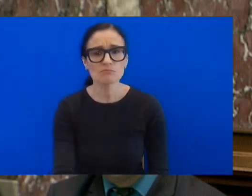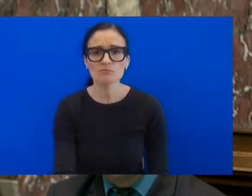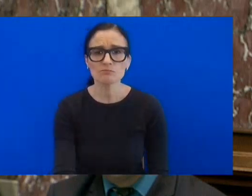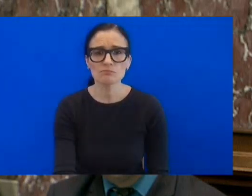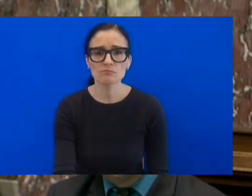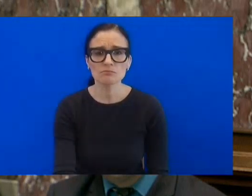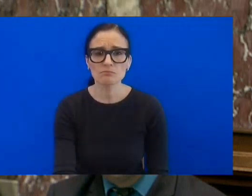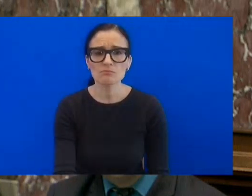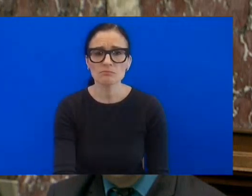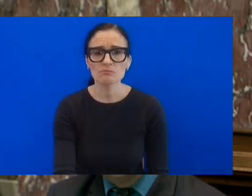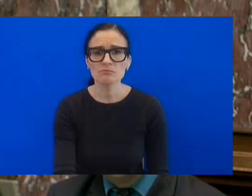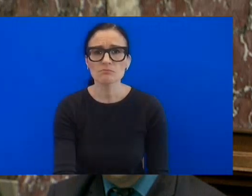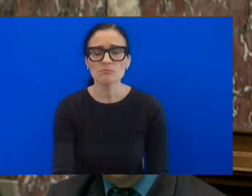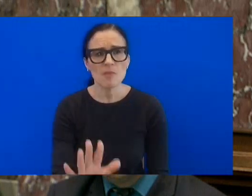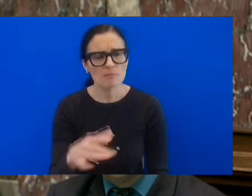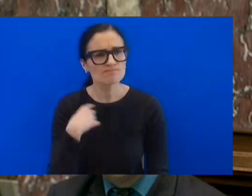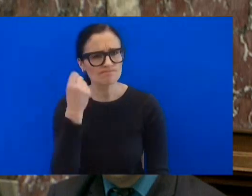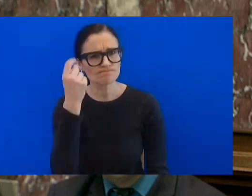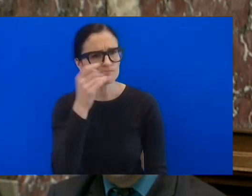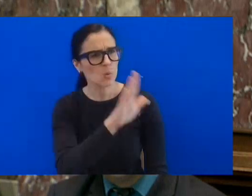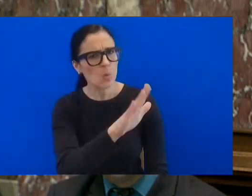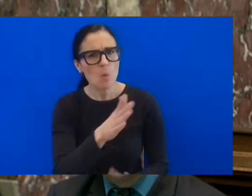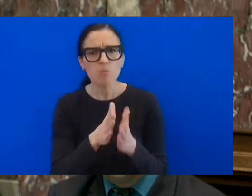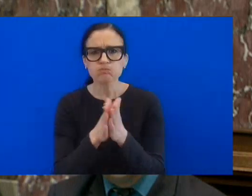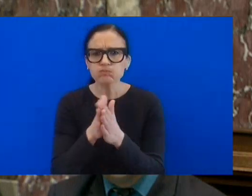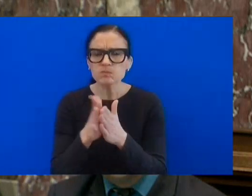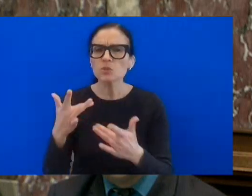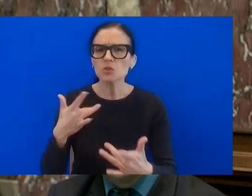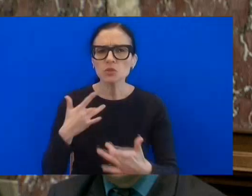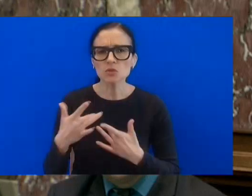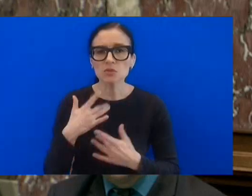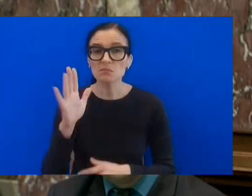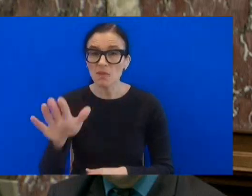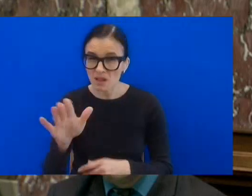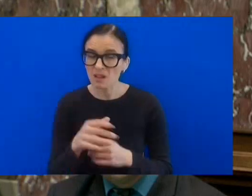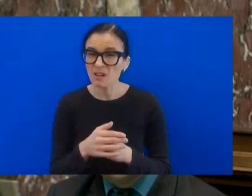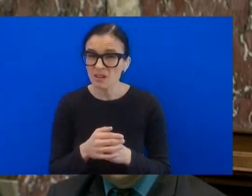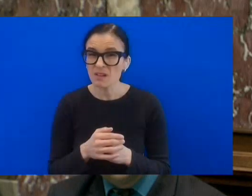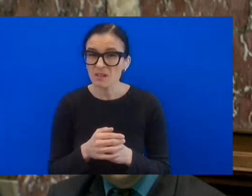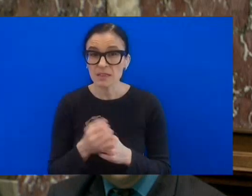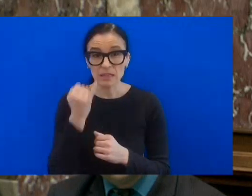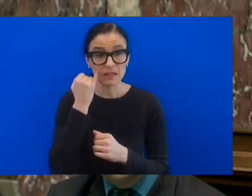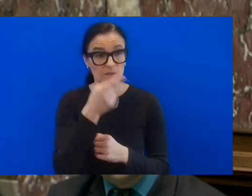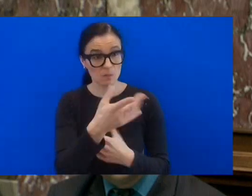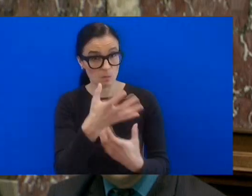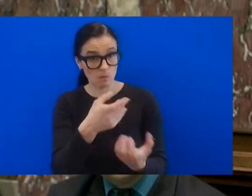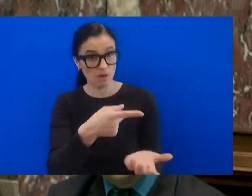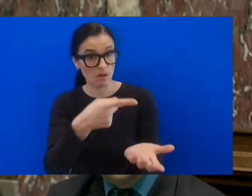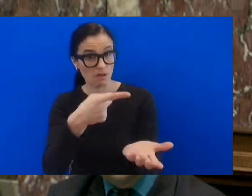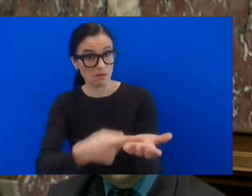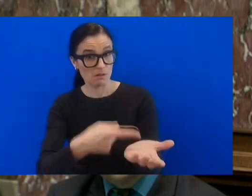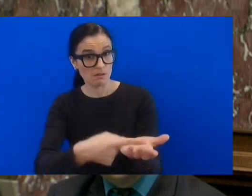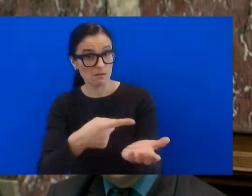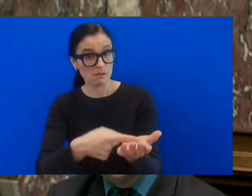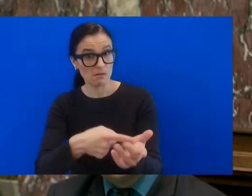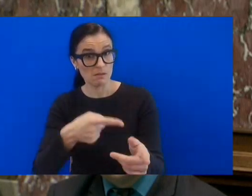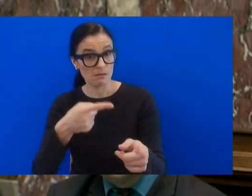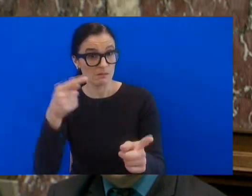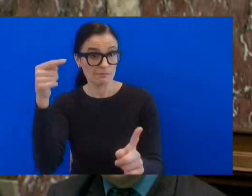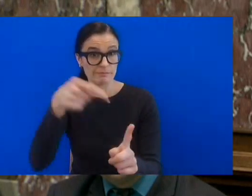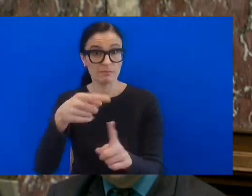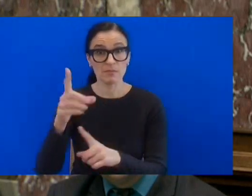issue, but if the member opposite wants to talk about drug and safe supply, I think we should talk